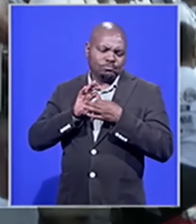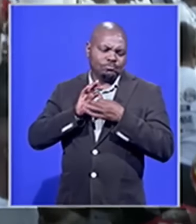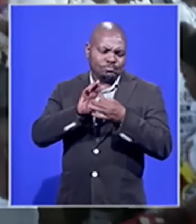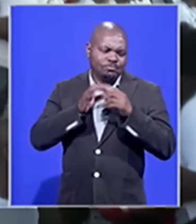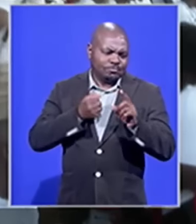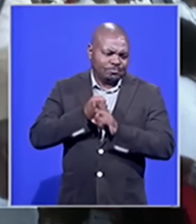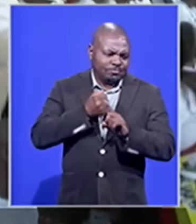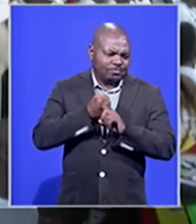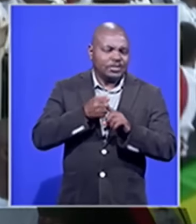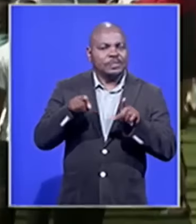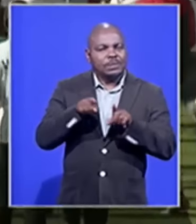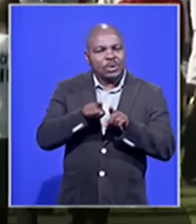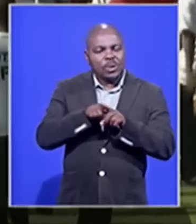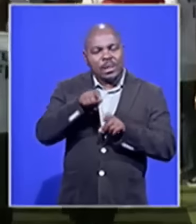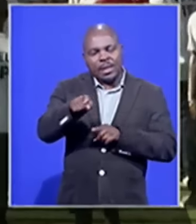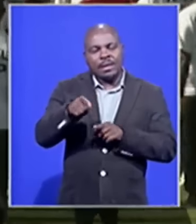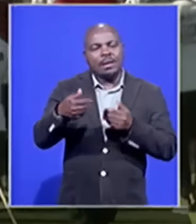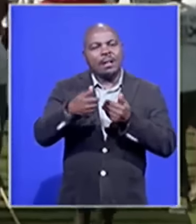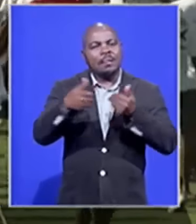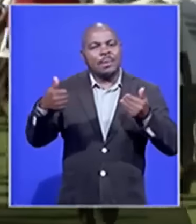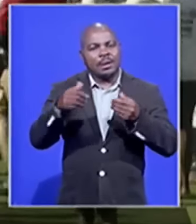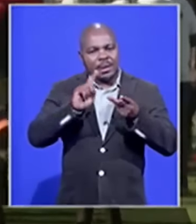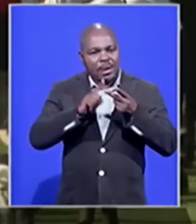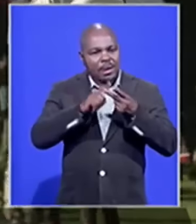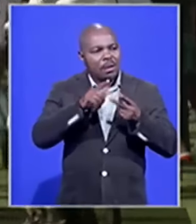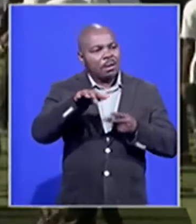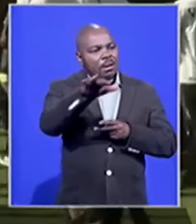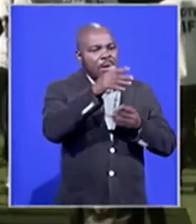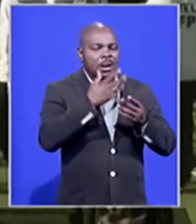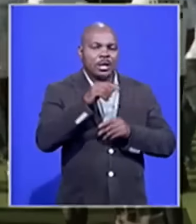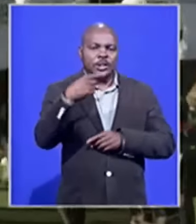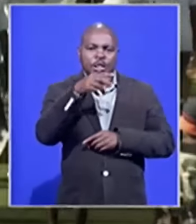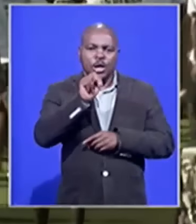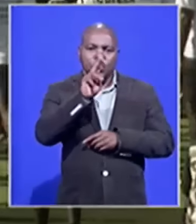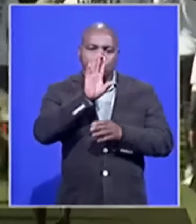kgethollo, mme o ntse o hola ka matla pusong ya setjhaba ka setjhaba.